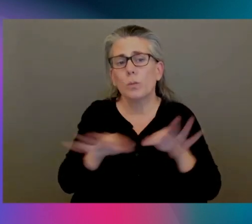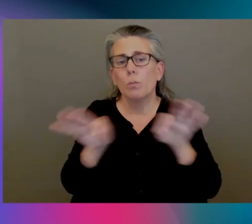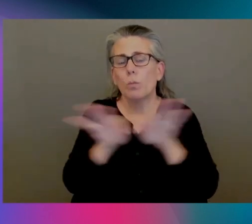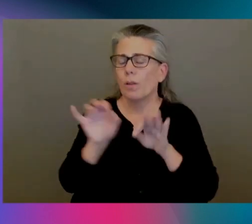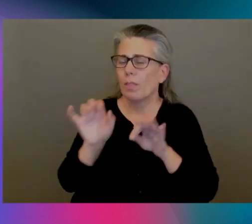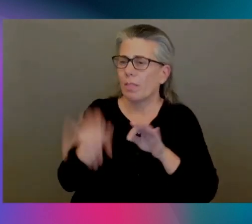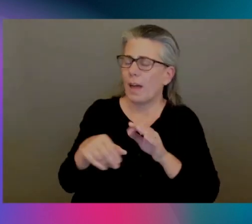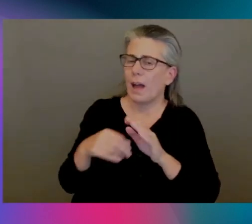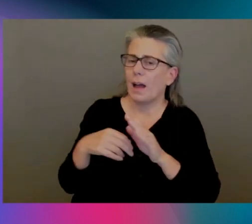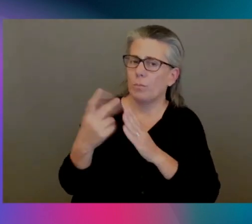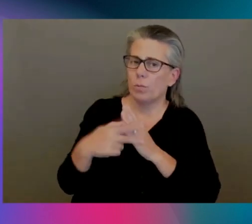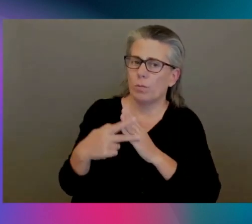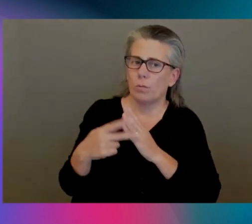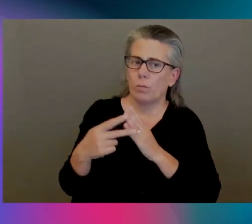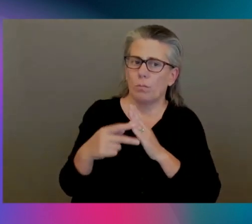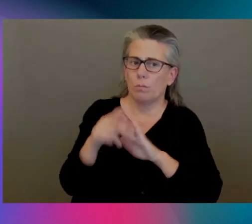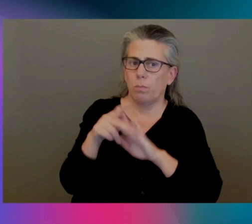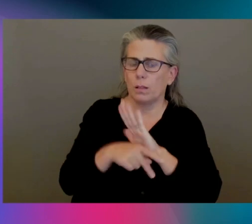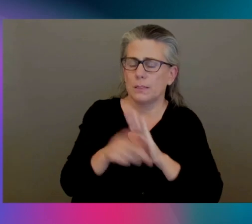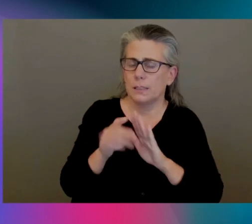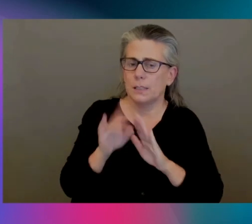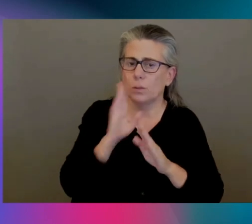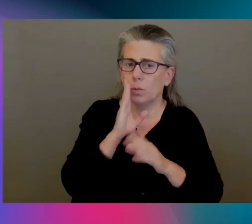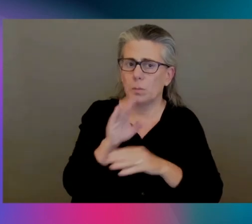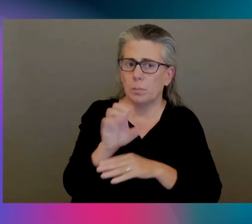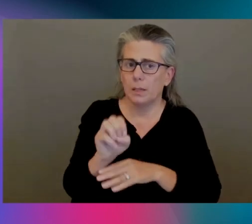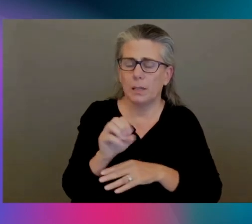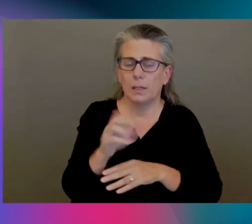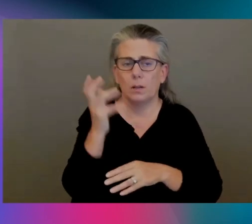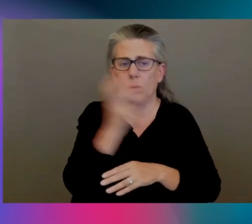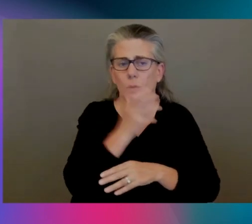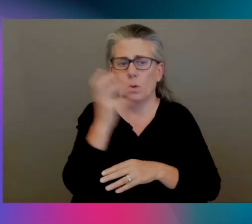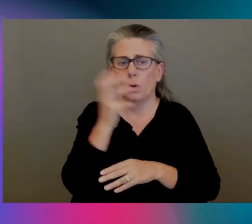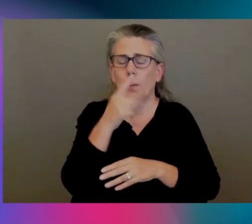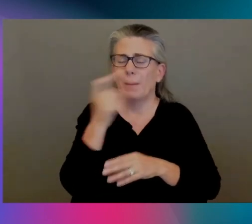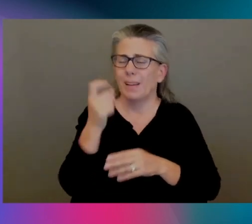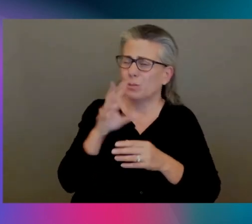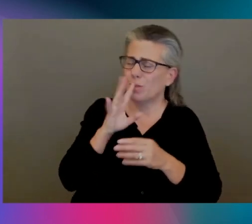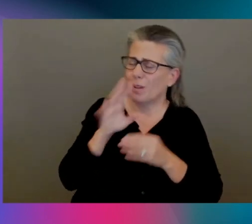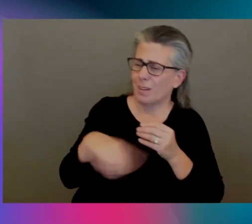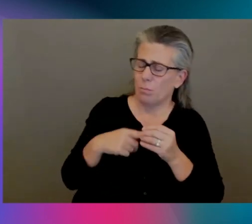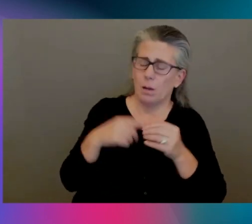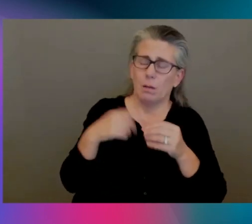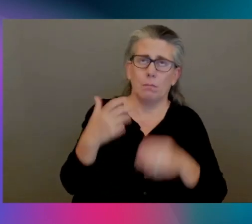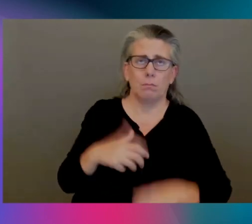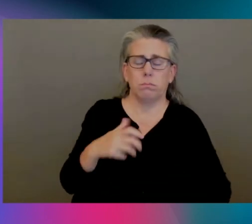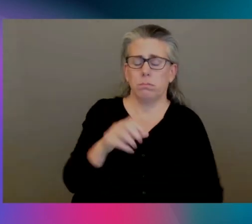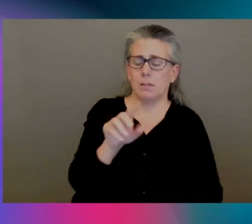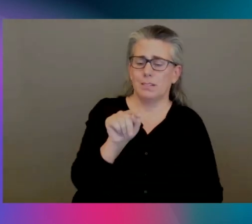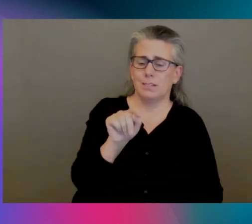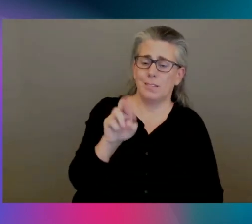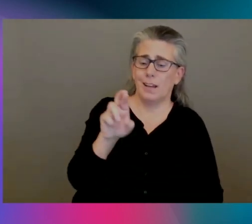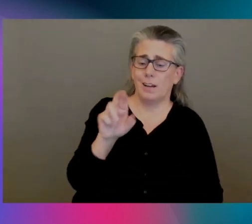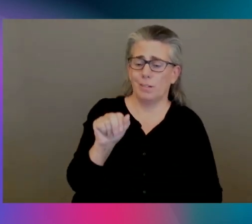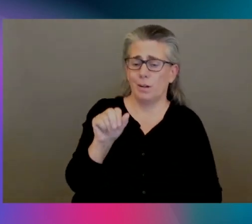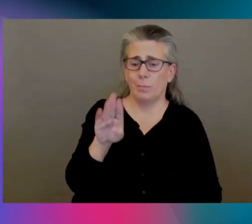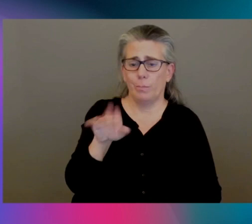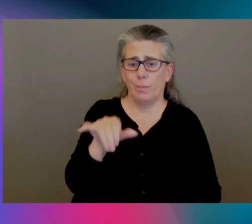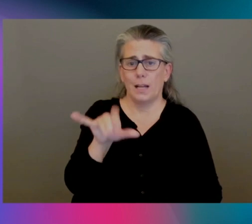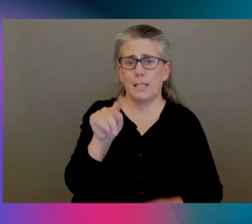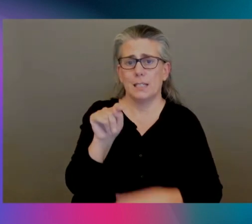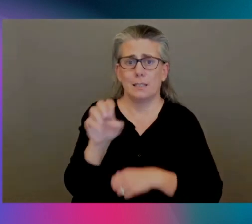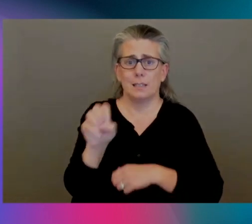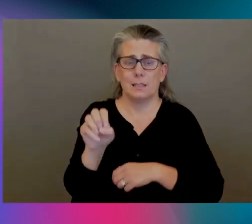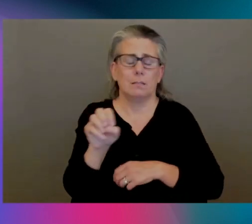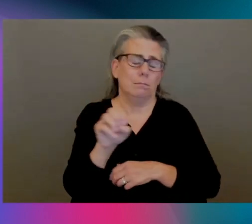because here we are talking about gigabytes and petabytes of data. It's not a small amount of data that you can have in your system or laptop, and